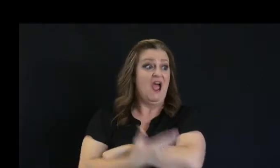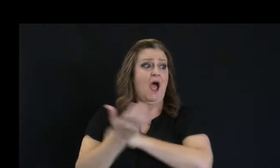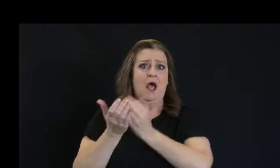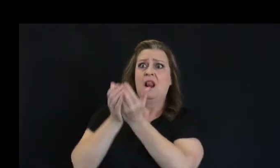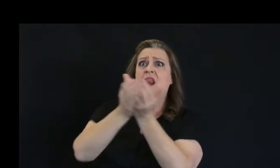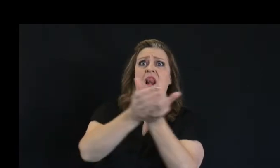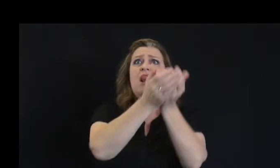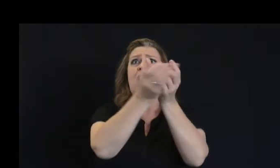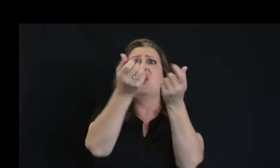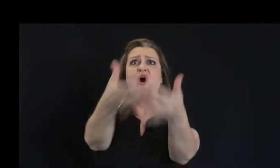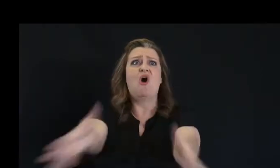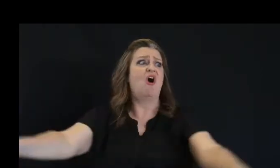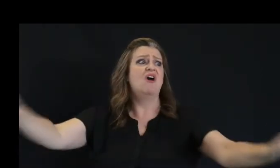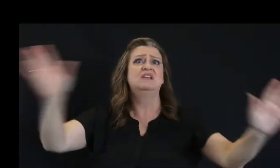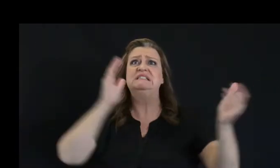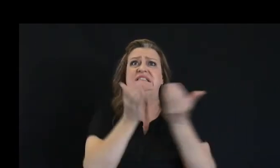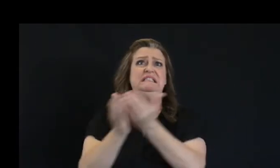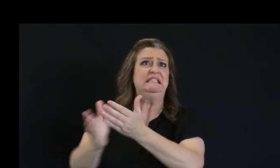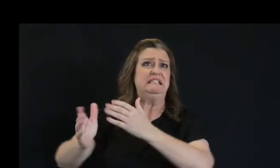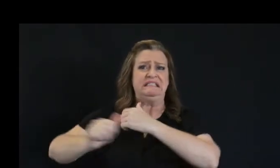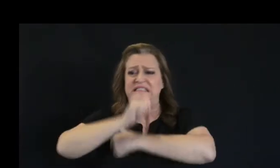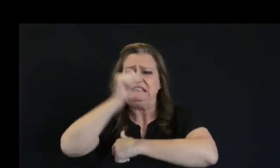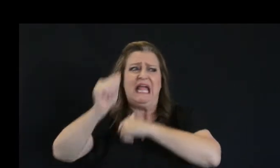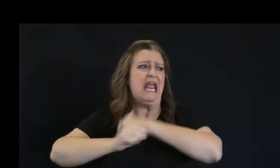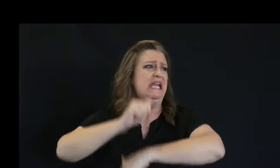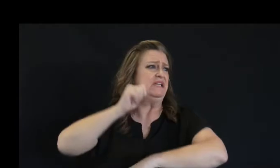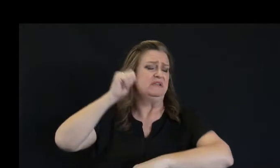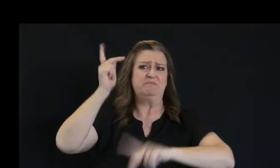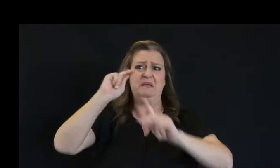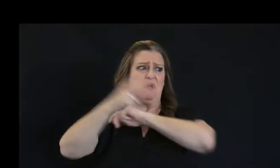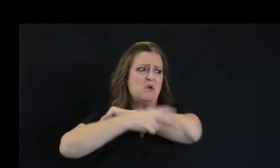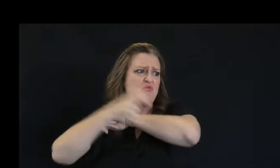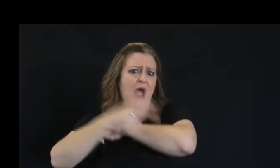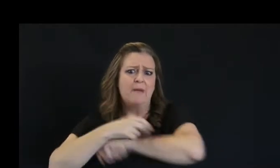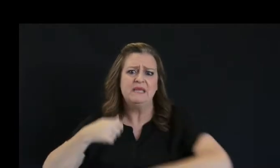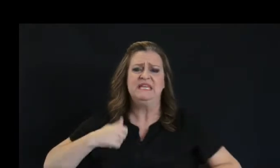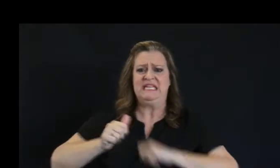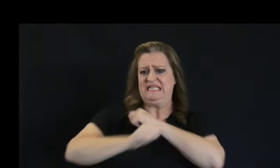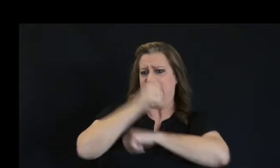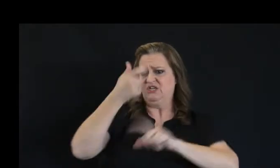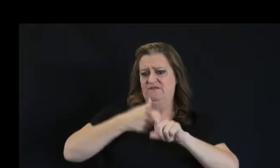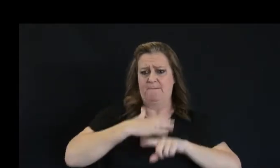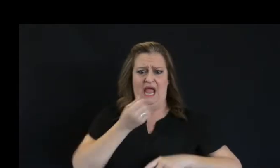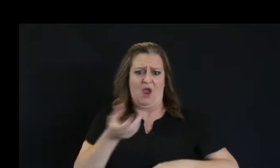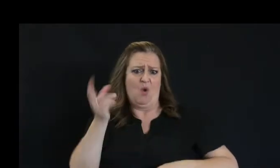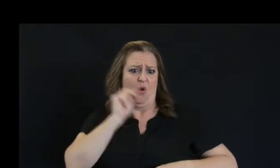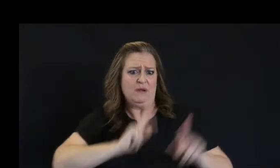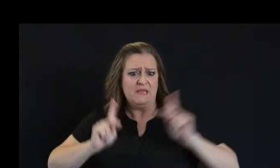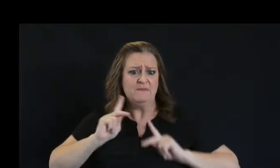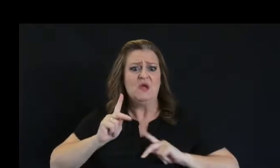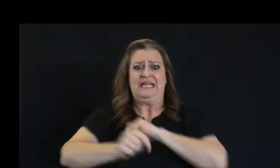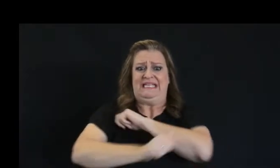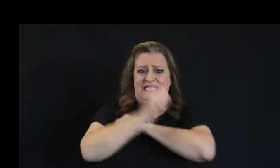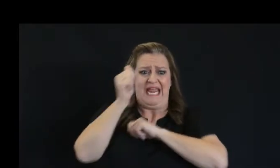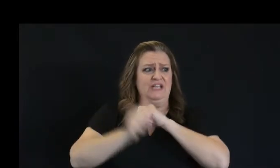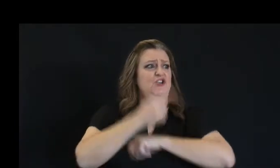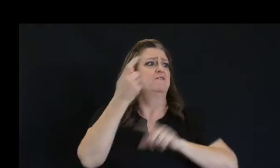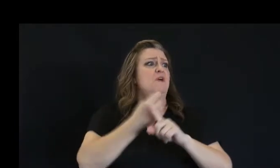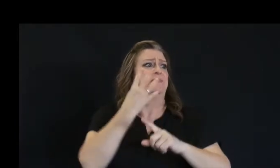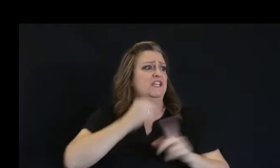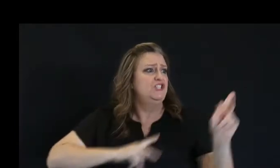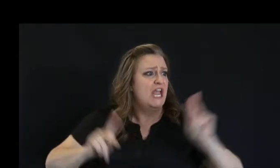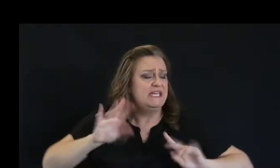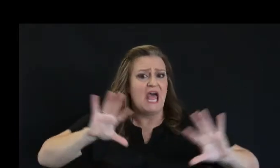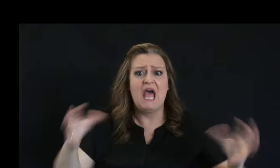frequent journeys in danger from rivers, danger from robbers, danger from my own people, danger from Gentiles, danger from the city, danger in